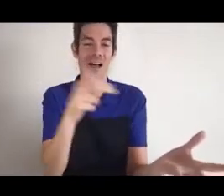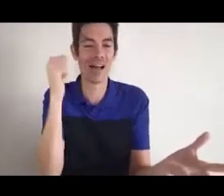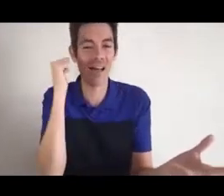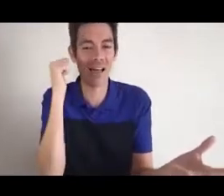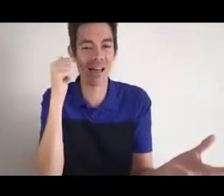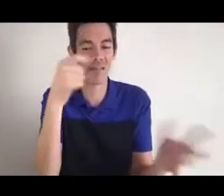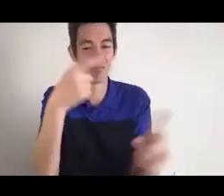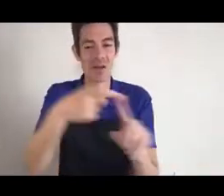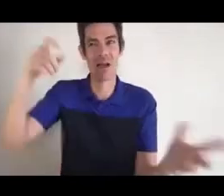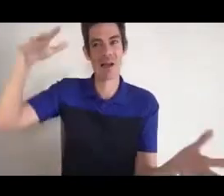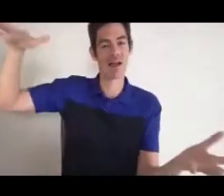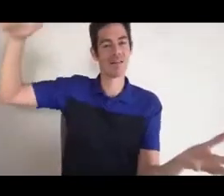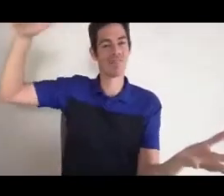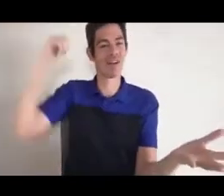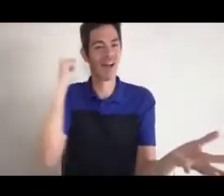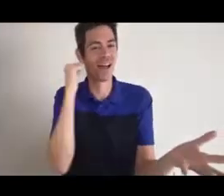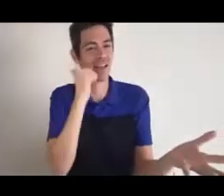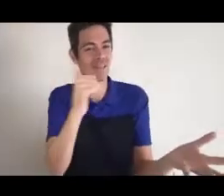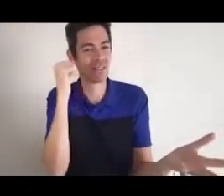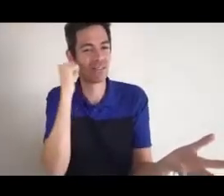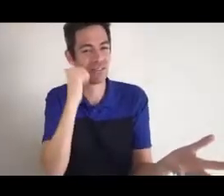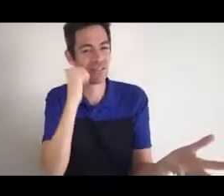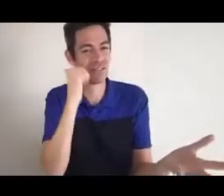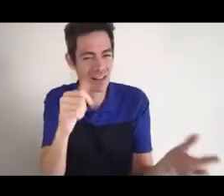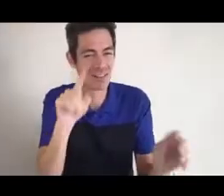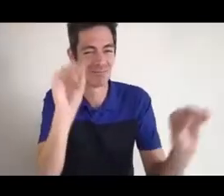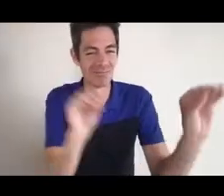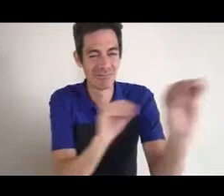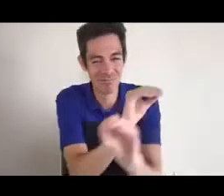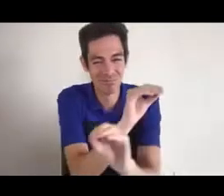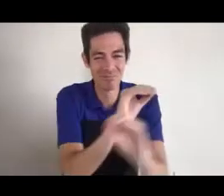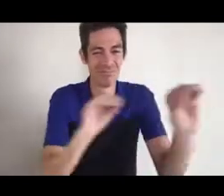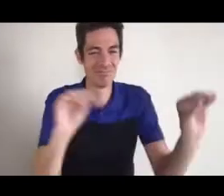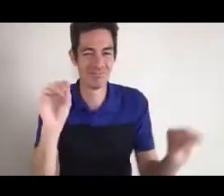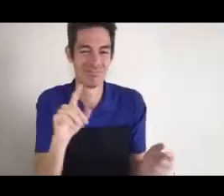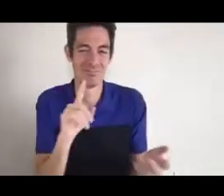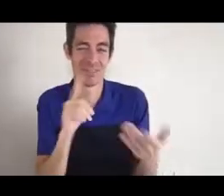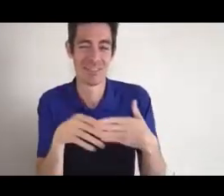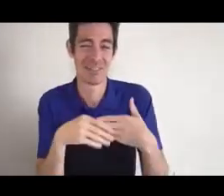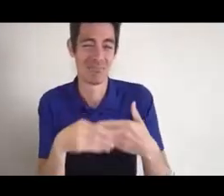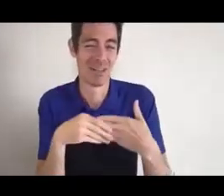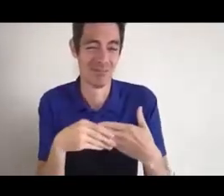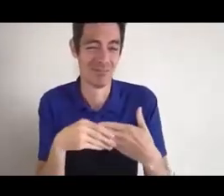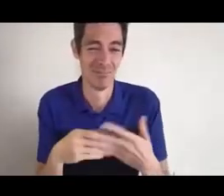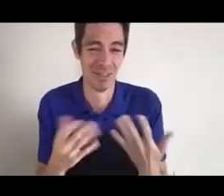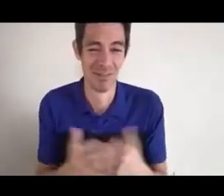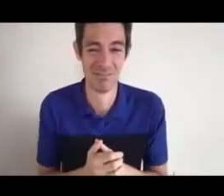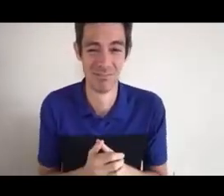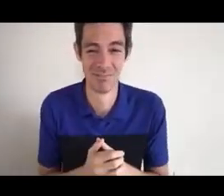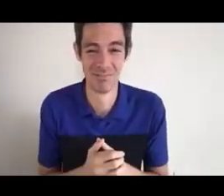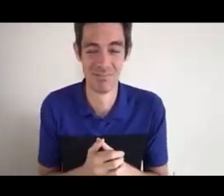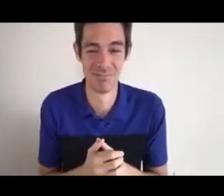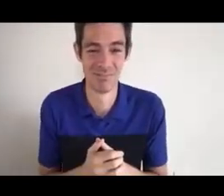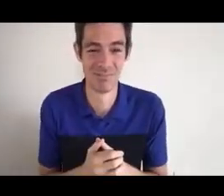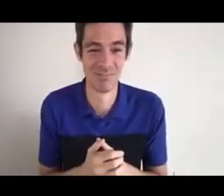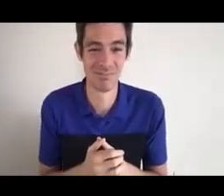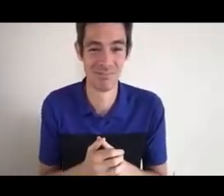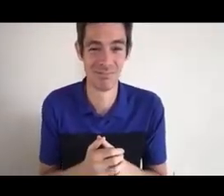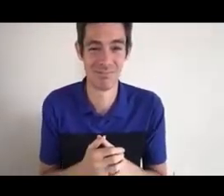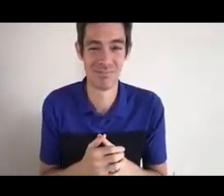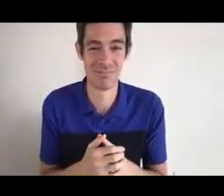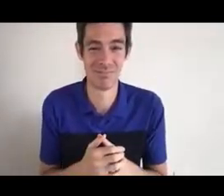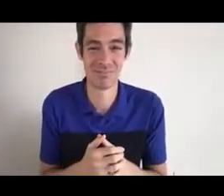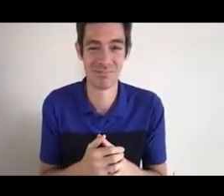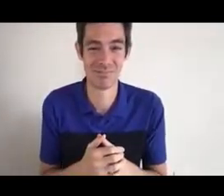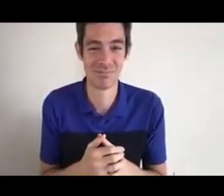watching every day from above every day. So you can switch those things around. It's very flexible.